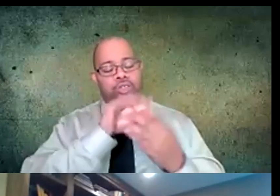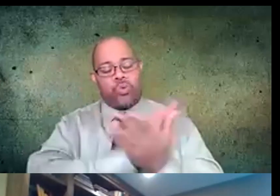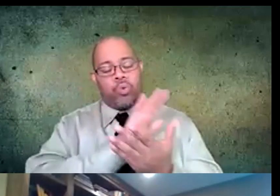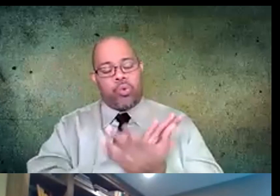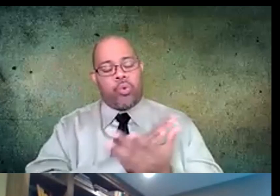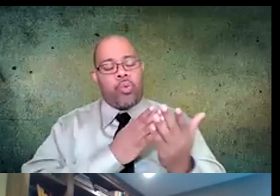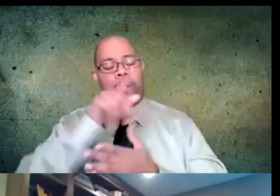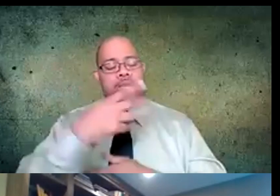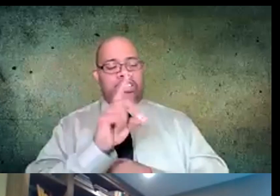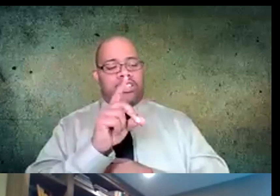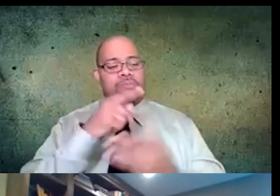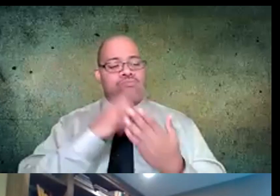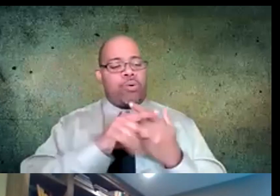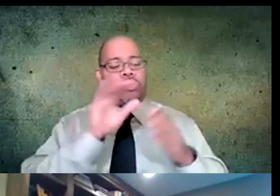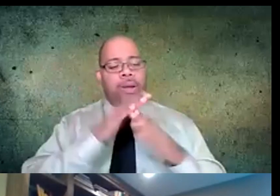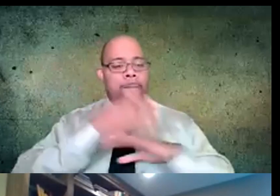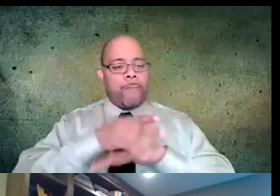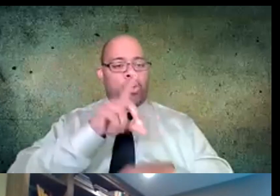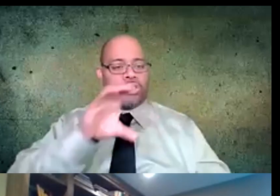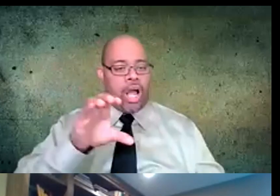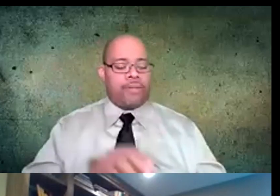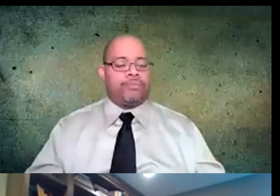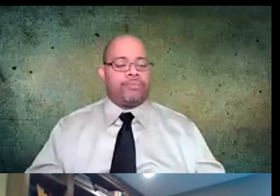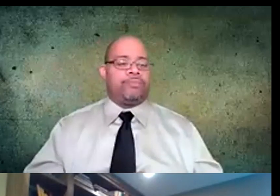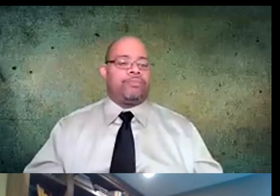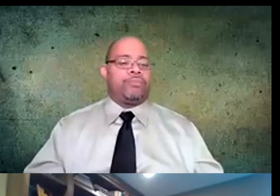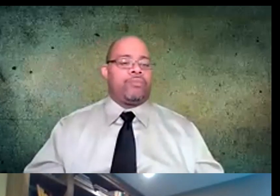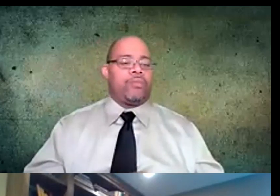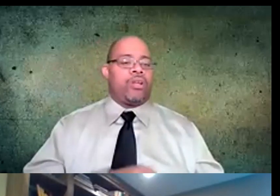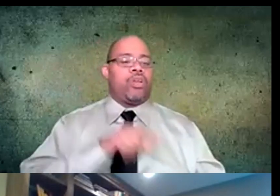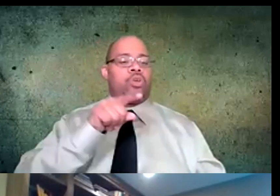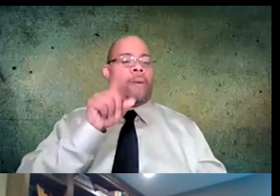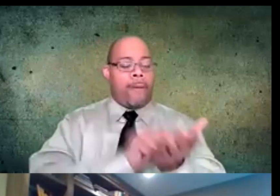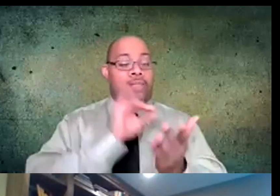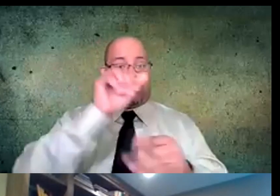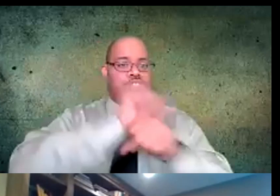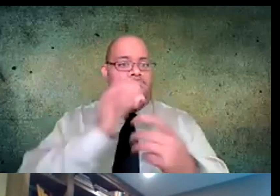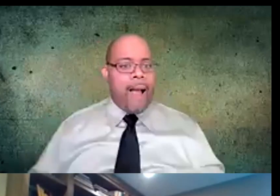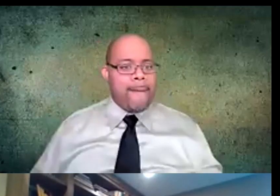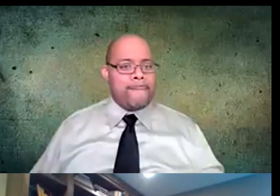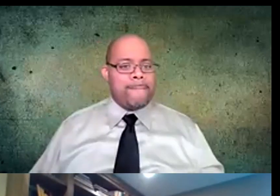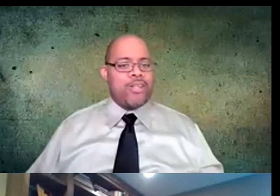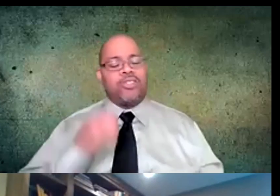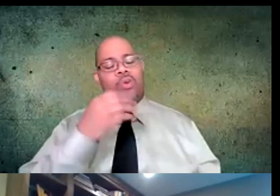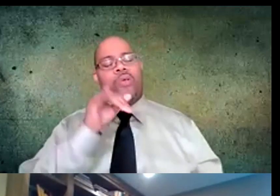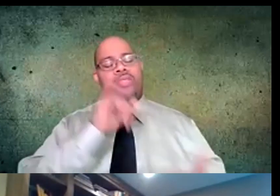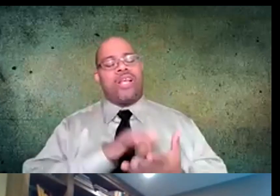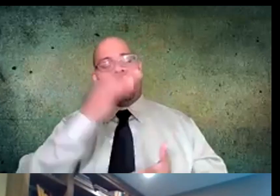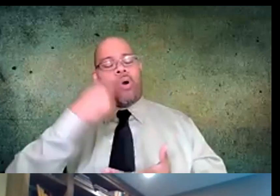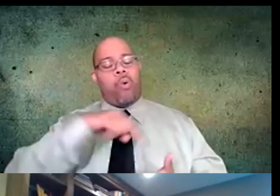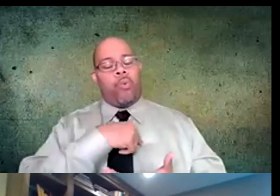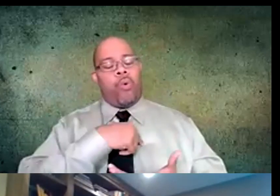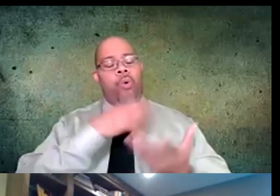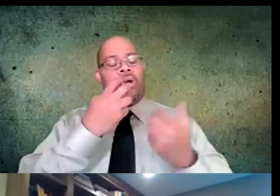through your PhD program, doing your postdoc, your publication is your job, right? So that's why we want to